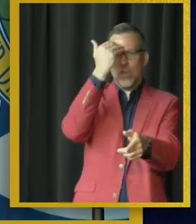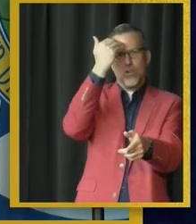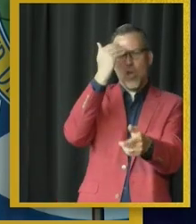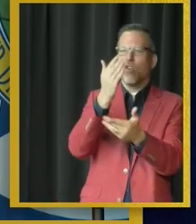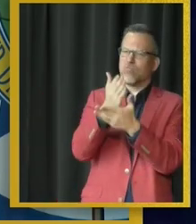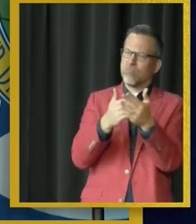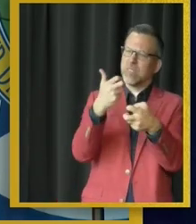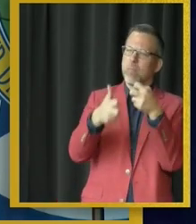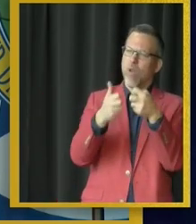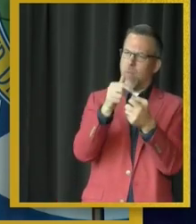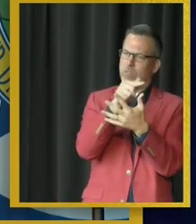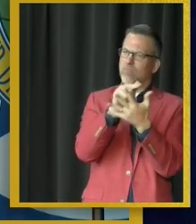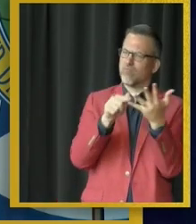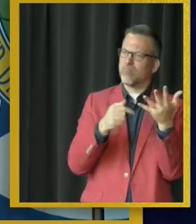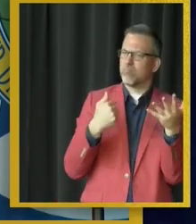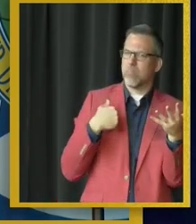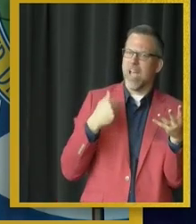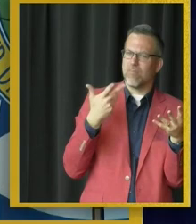she takes office.